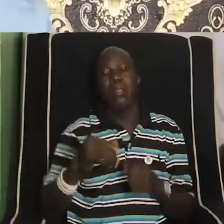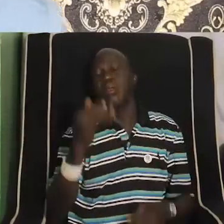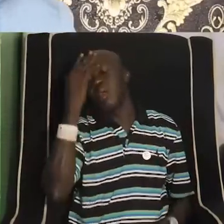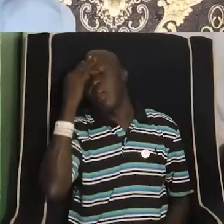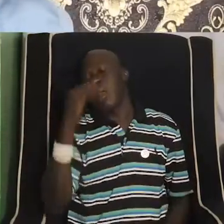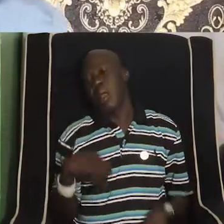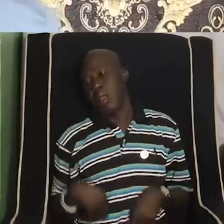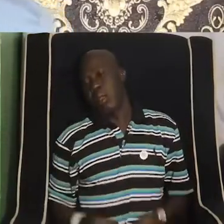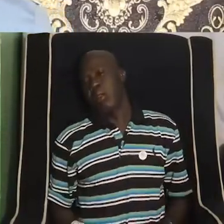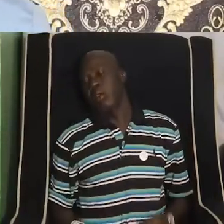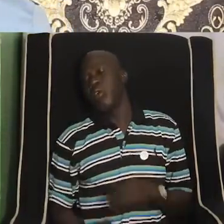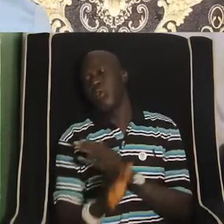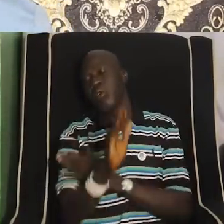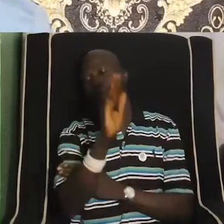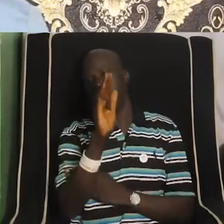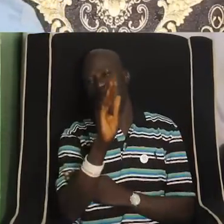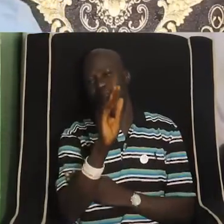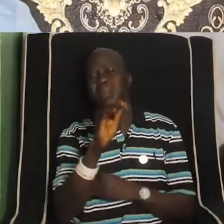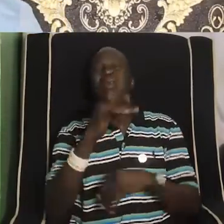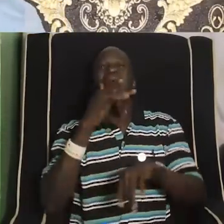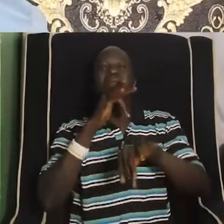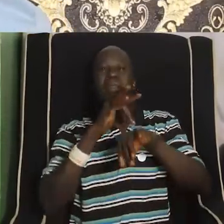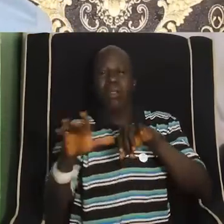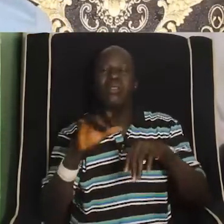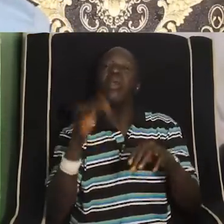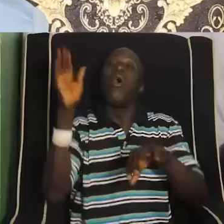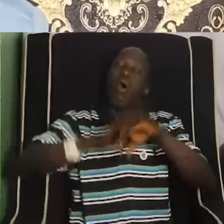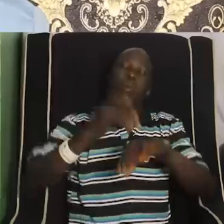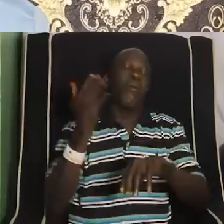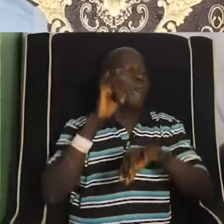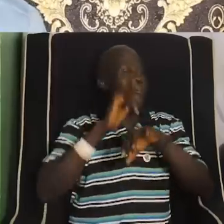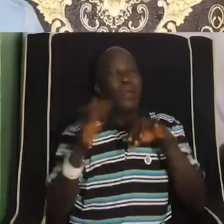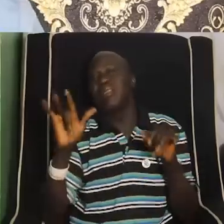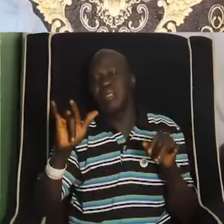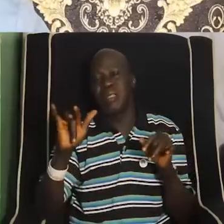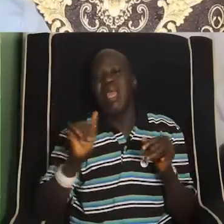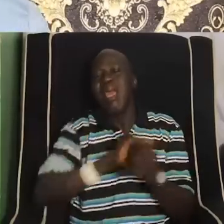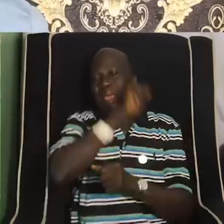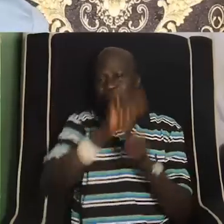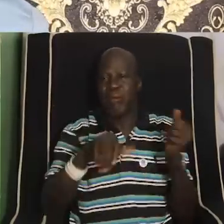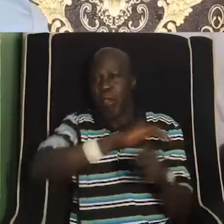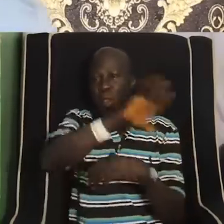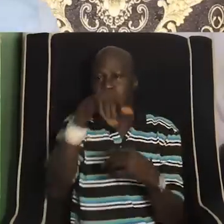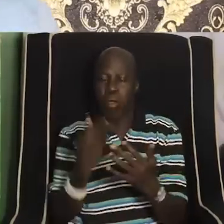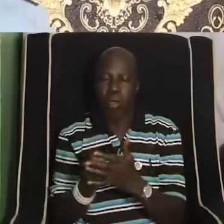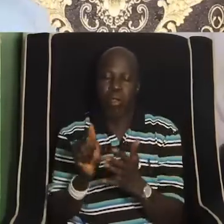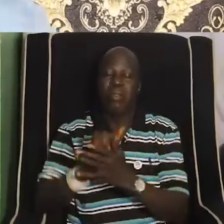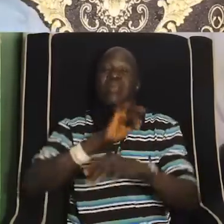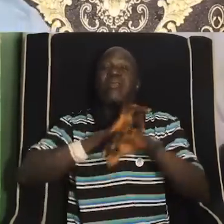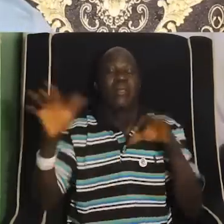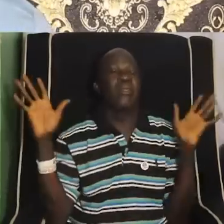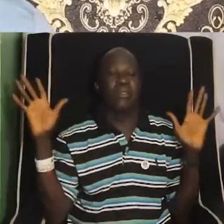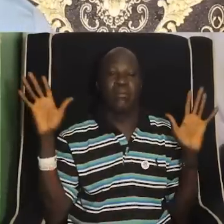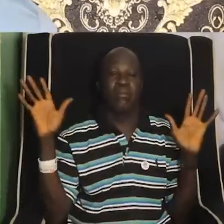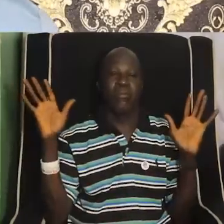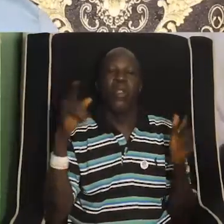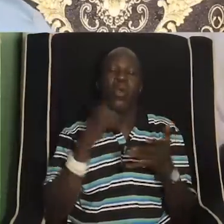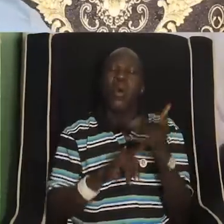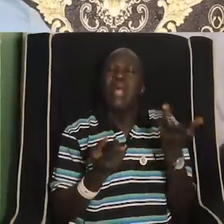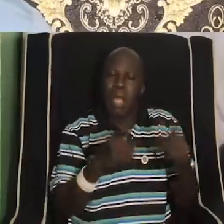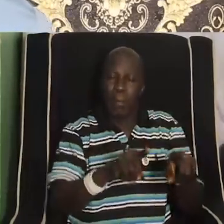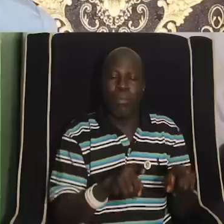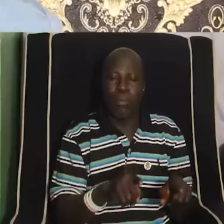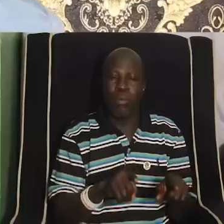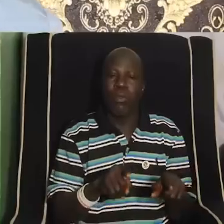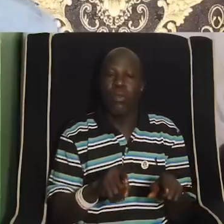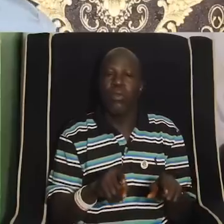He said, how long he said, vanity upon vanity. Patapata all is vanity. Kilo wade. Why?